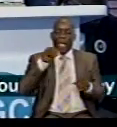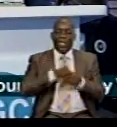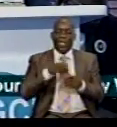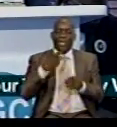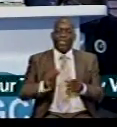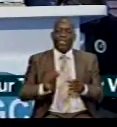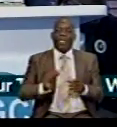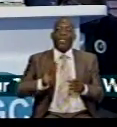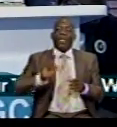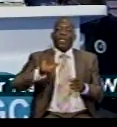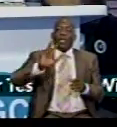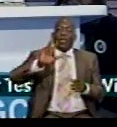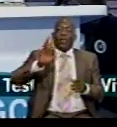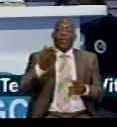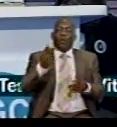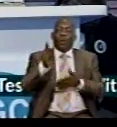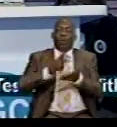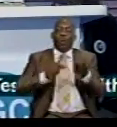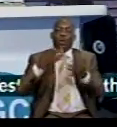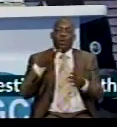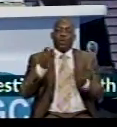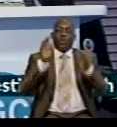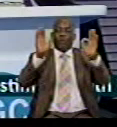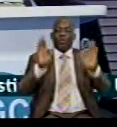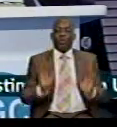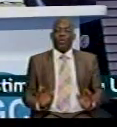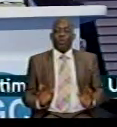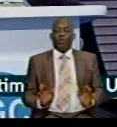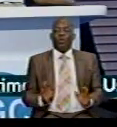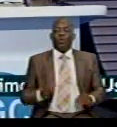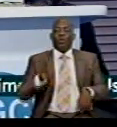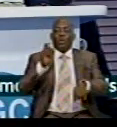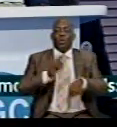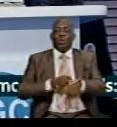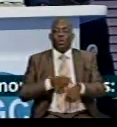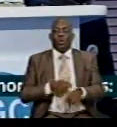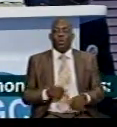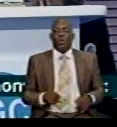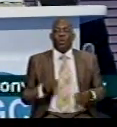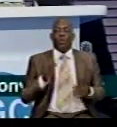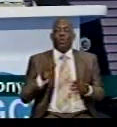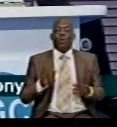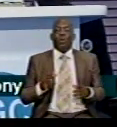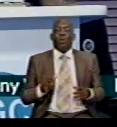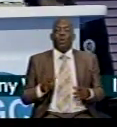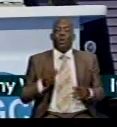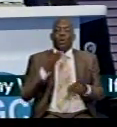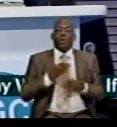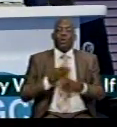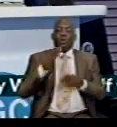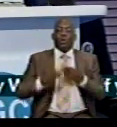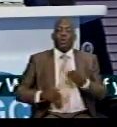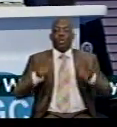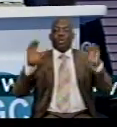the miracle galore. Nous sommes dans la troisième phase. Total celebration. Célébration de